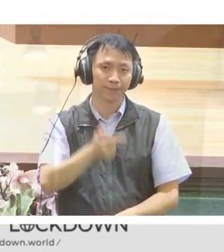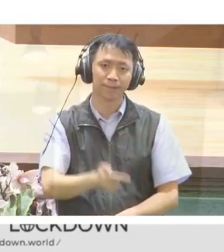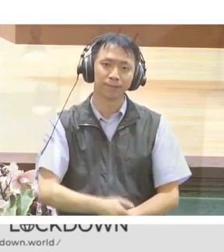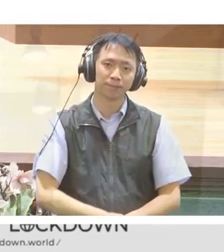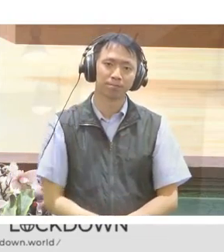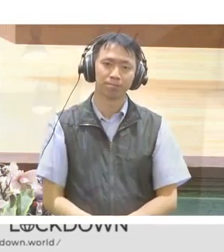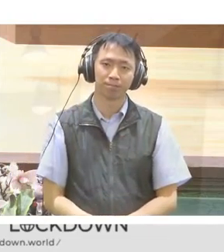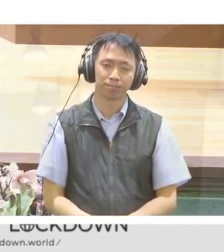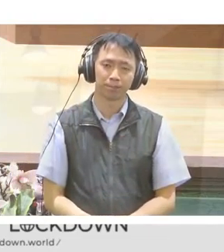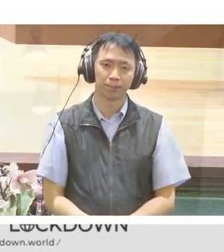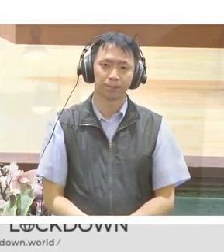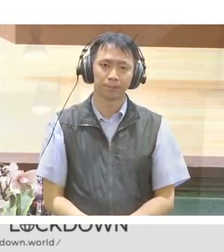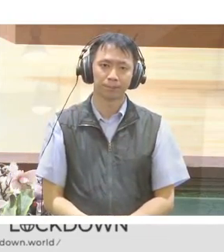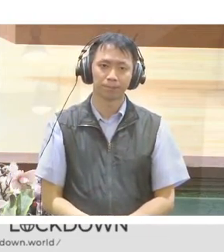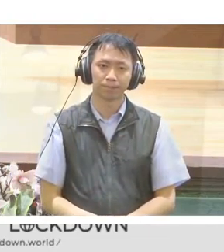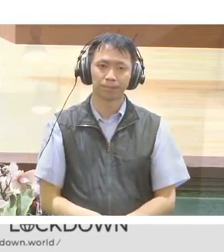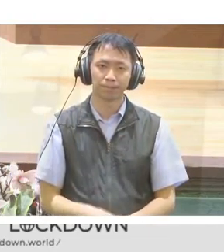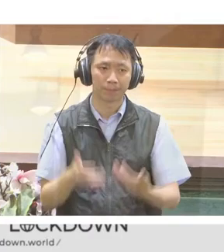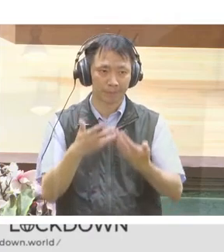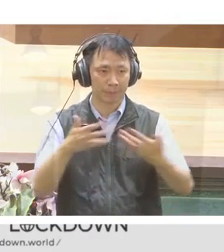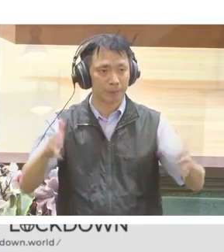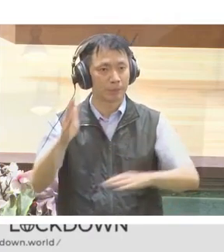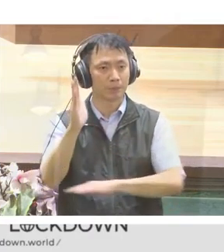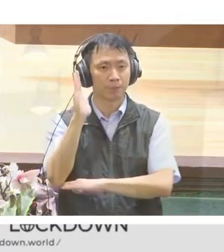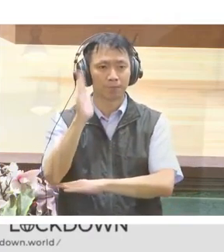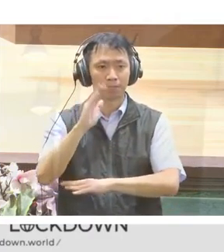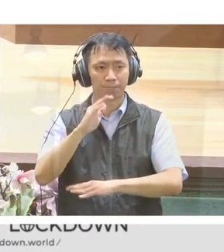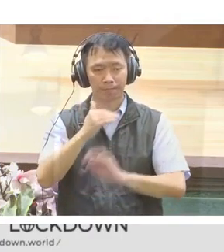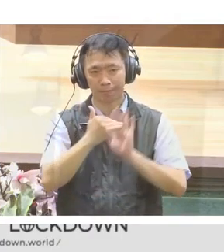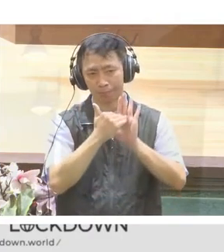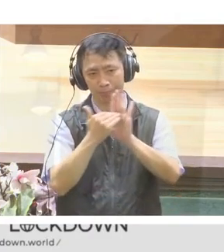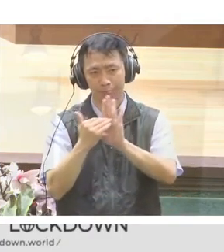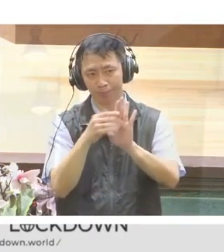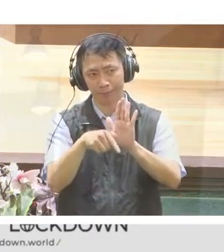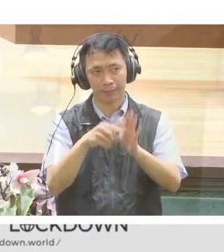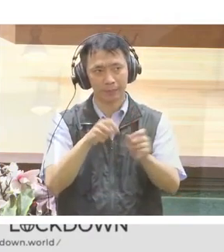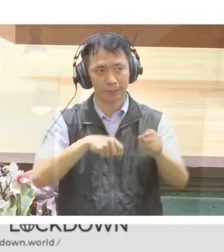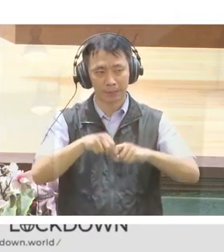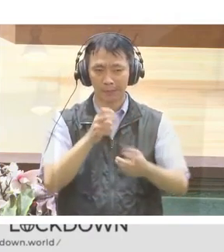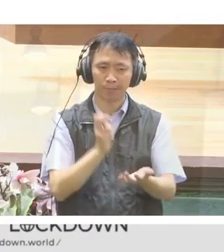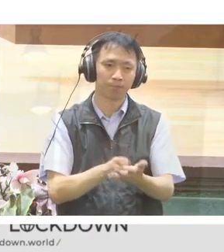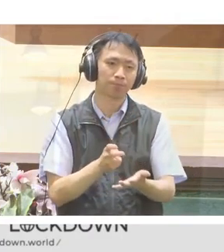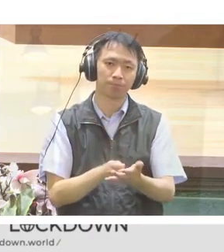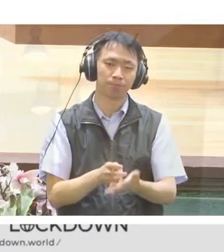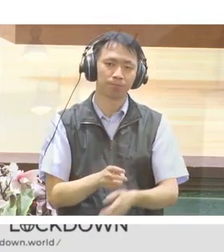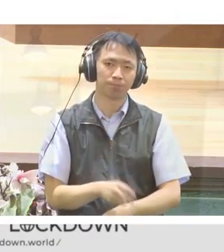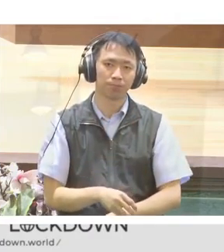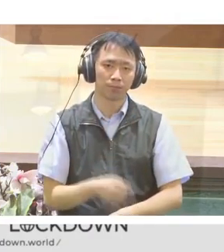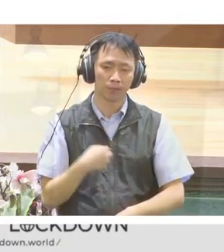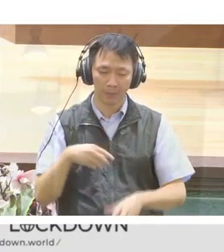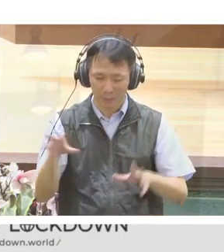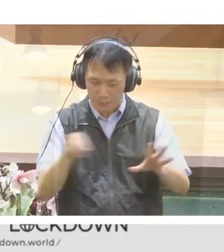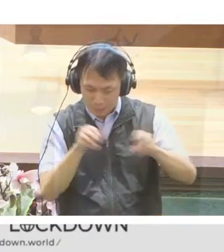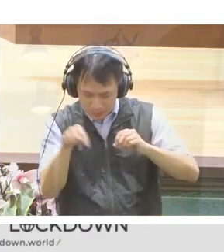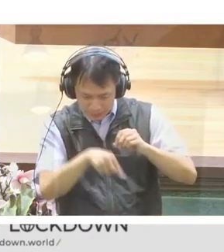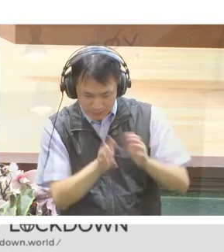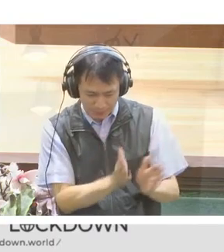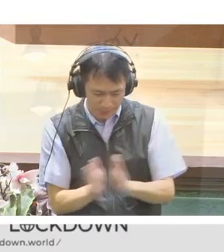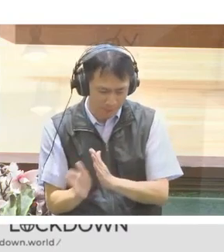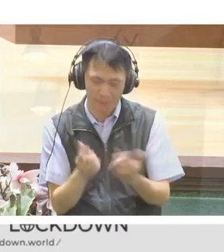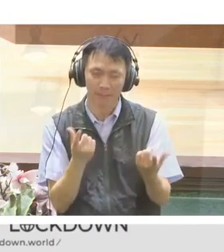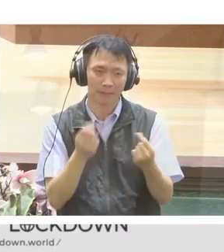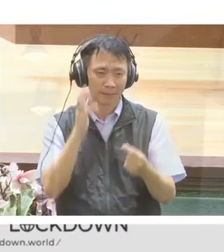complexity of these government measures, it's a very complex data entry process. We've had difficulties with the sources that we use. We